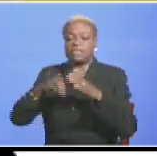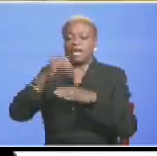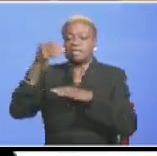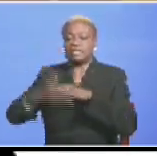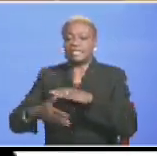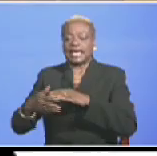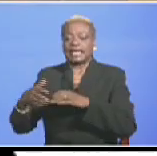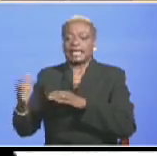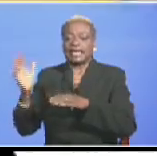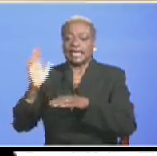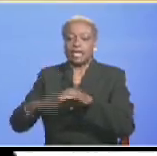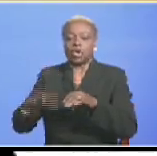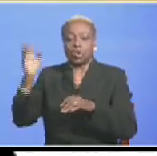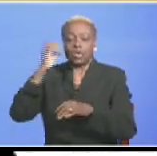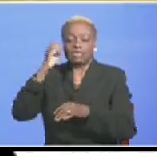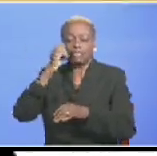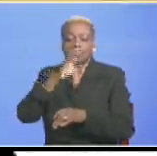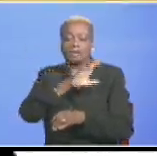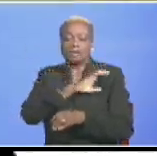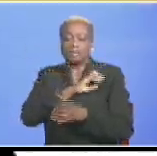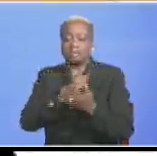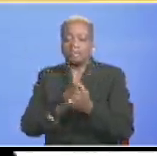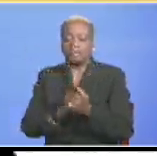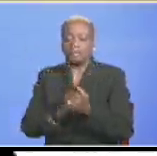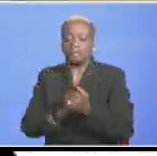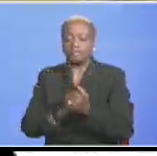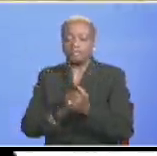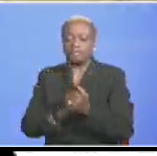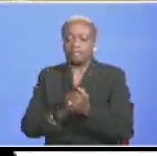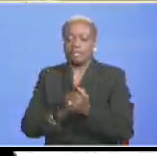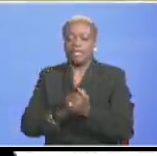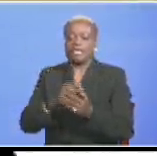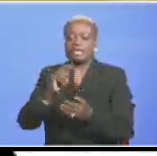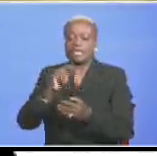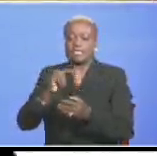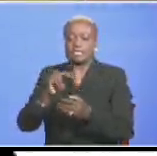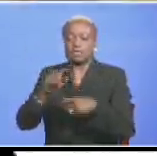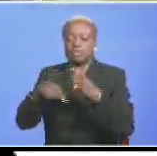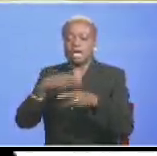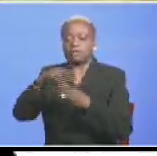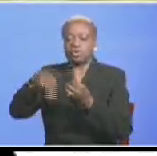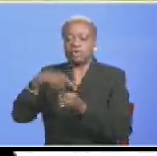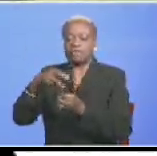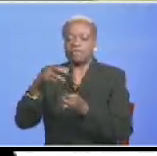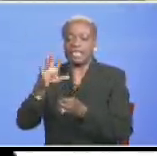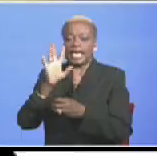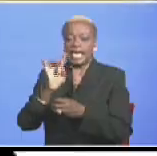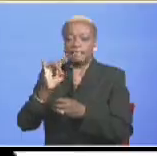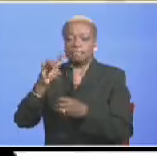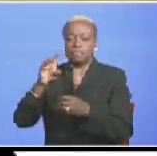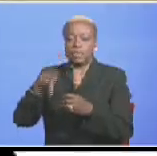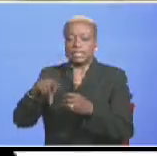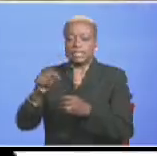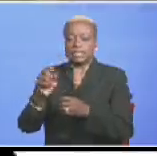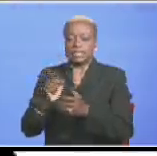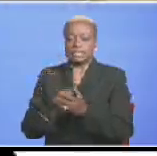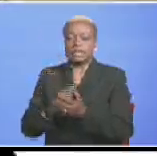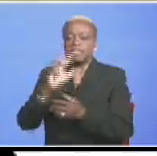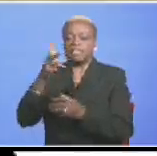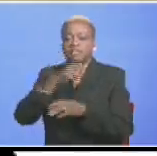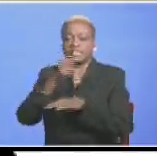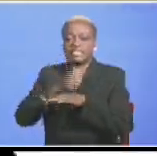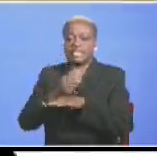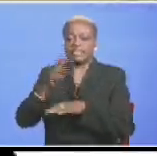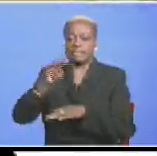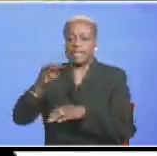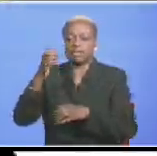The Mingos right in the second set as well, but the Vixens ran off the last 8 points to take it 25-21. In the third set, the